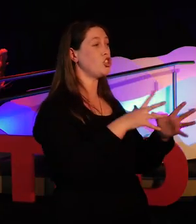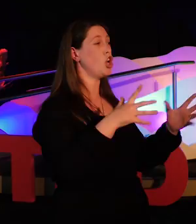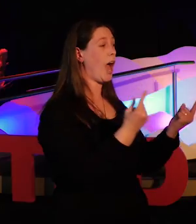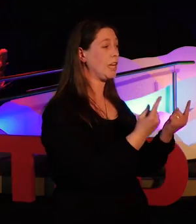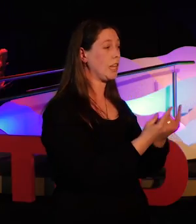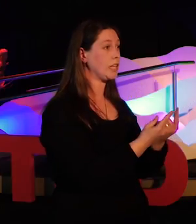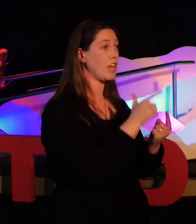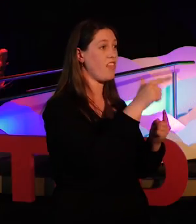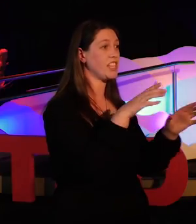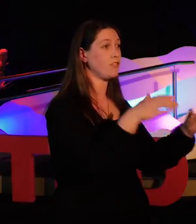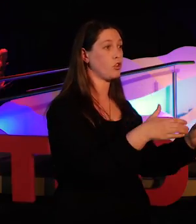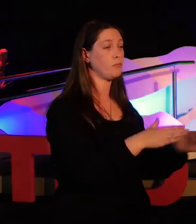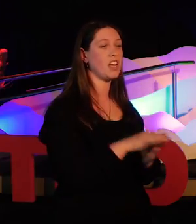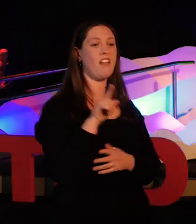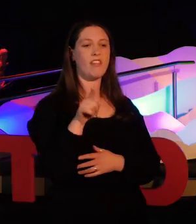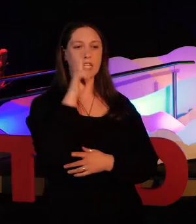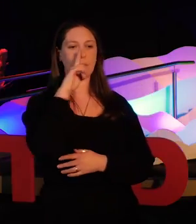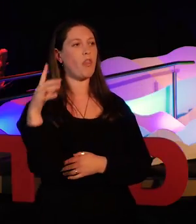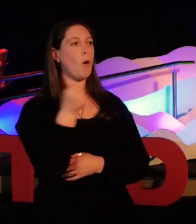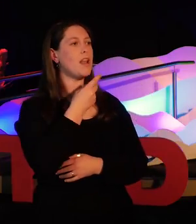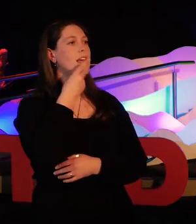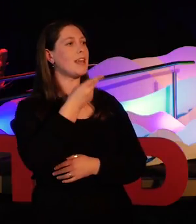in each of those 7. They've narrowed it down.